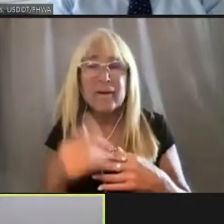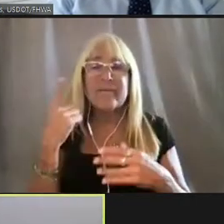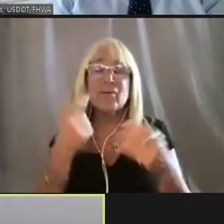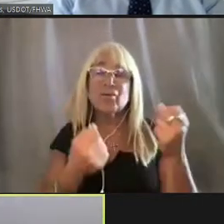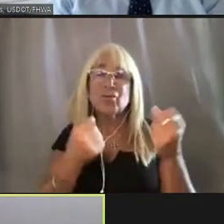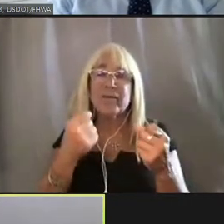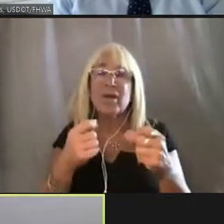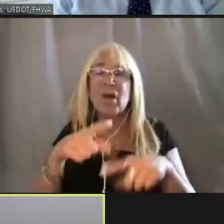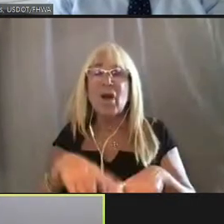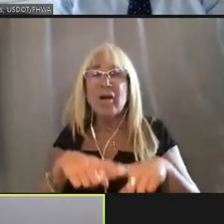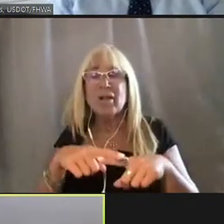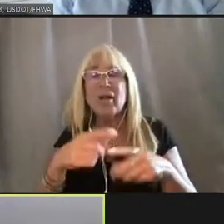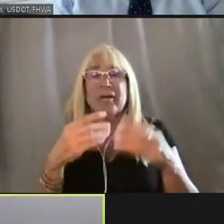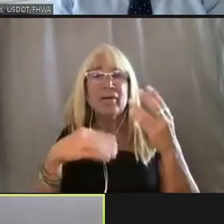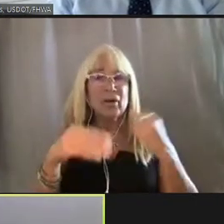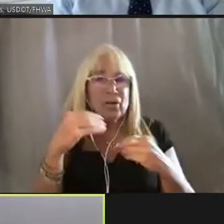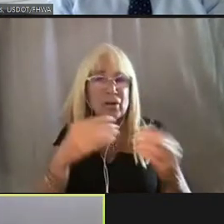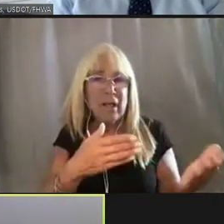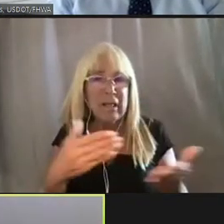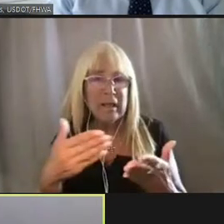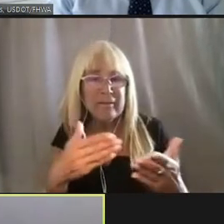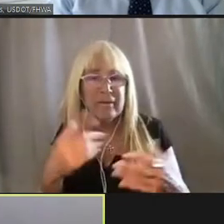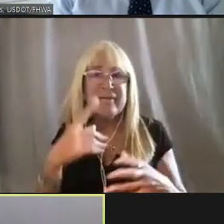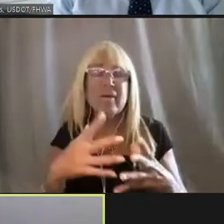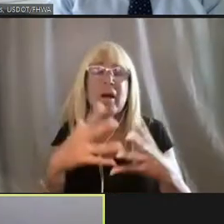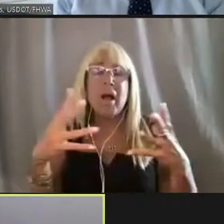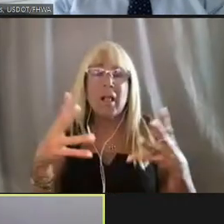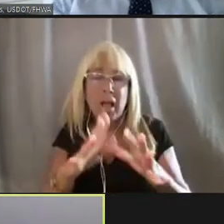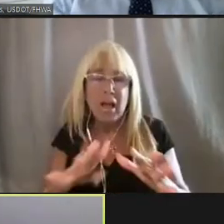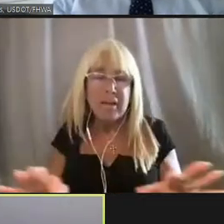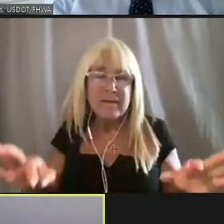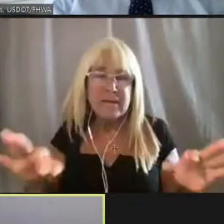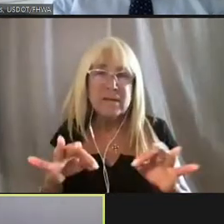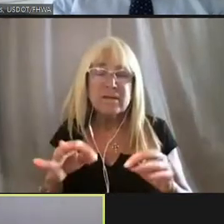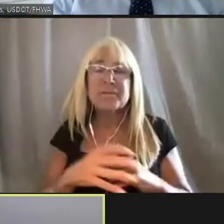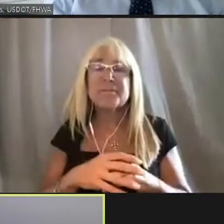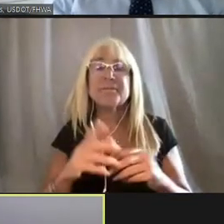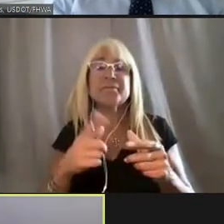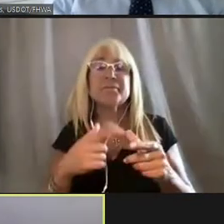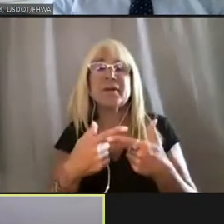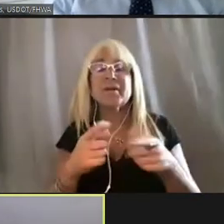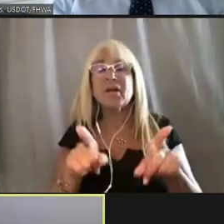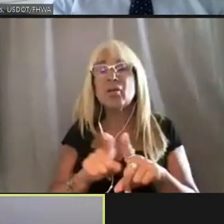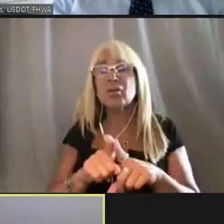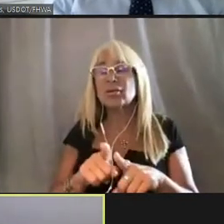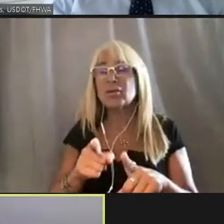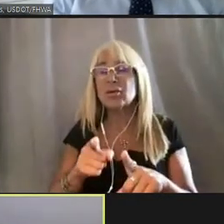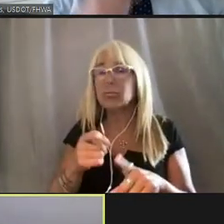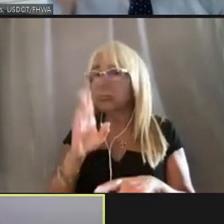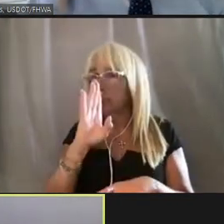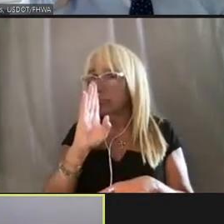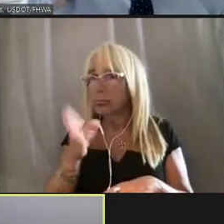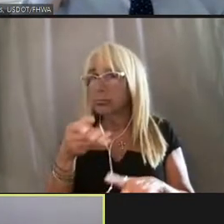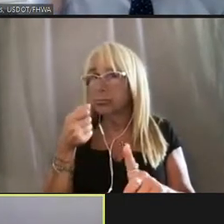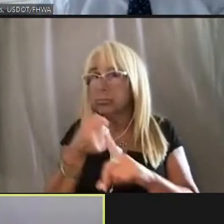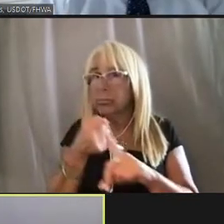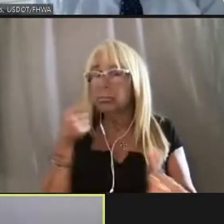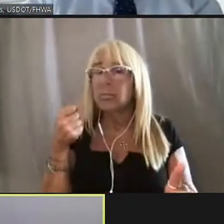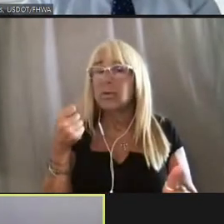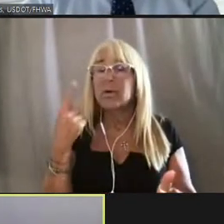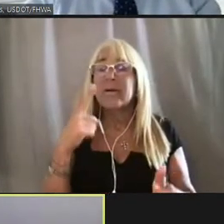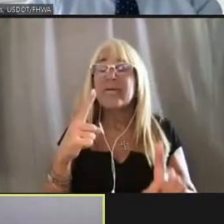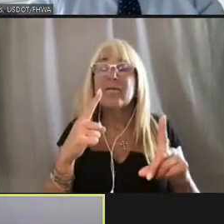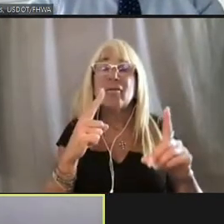rely on delivery services for a lot of Essentials on top of that there's the indirect impact that will result from neighborhood businesses